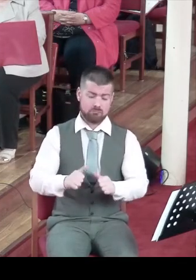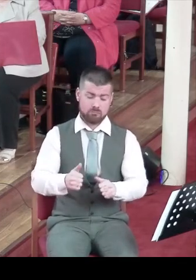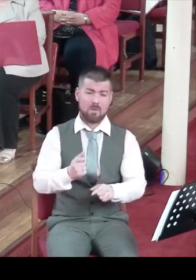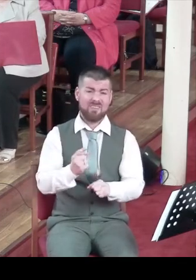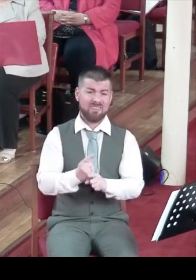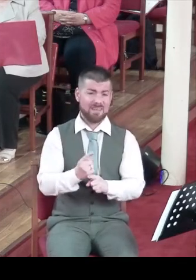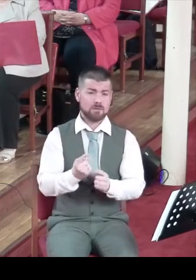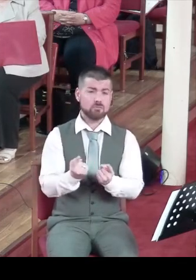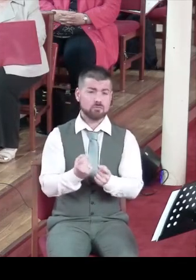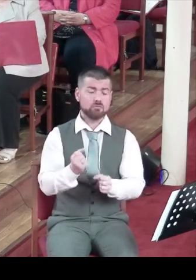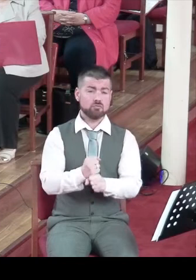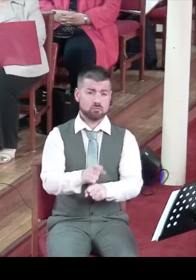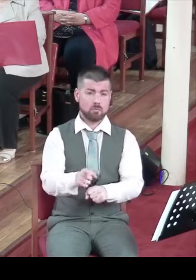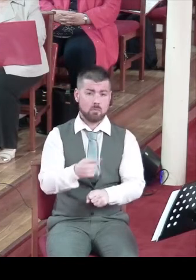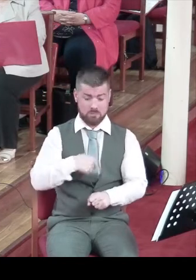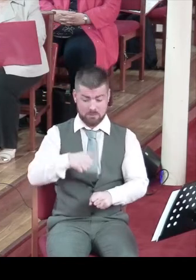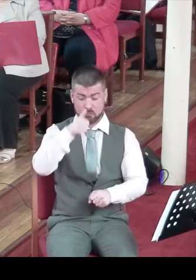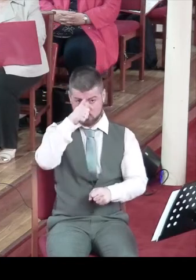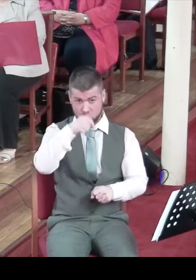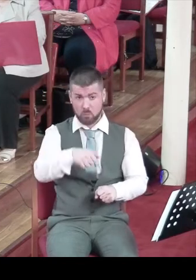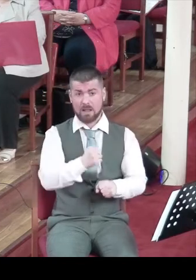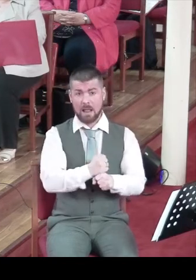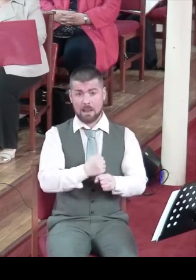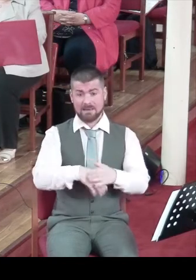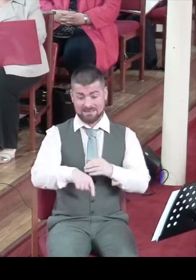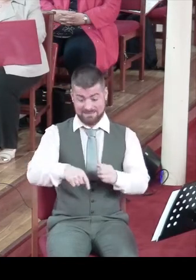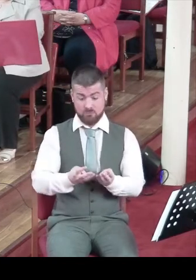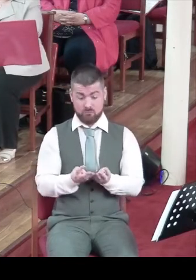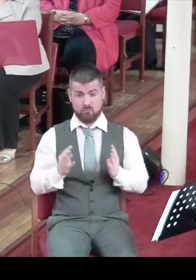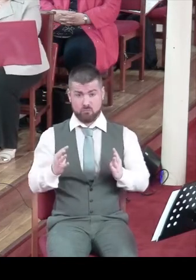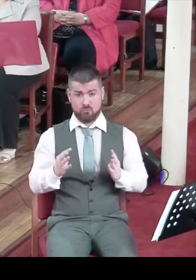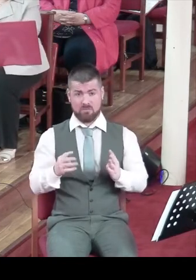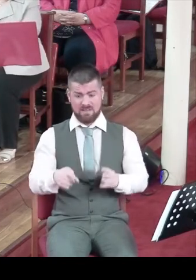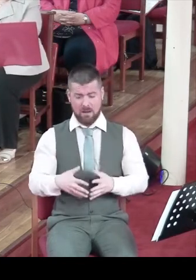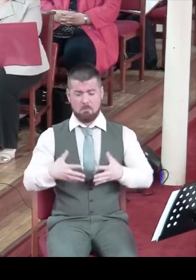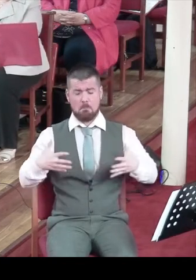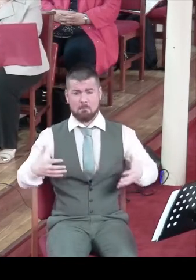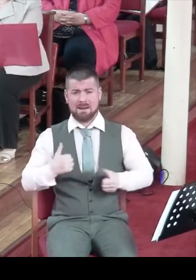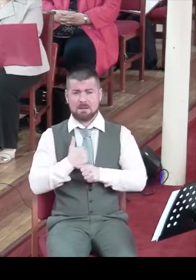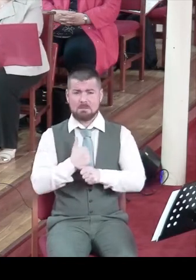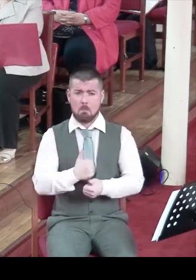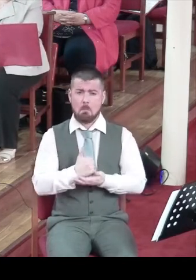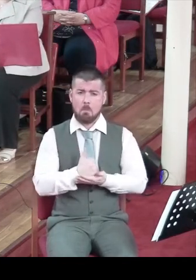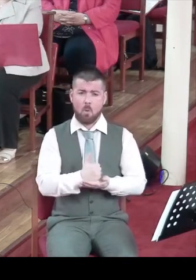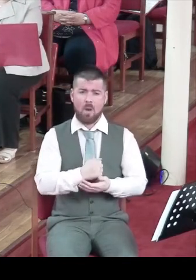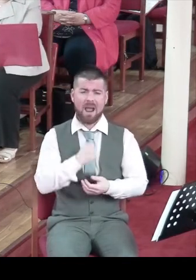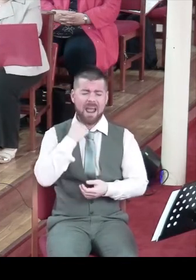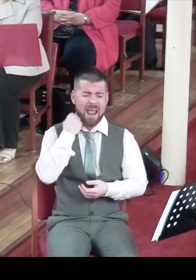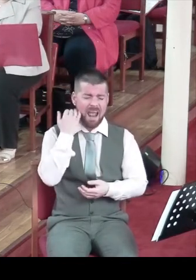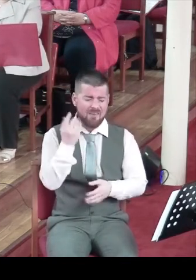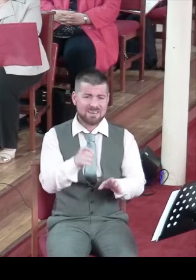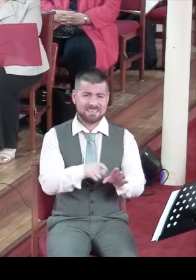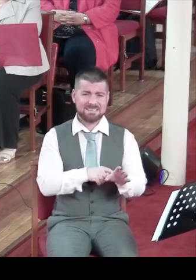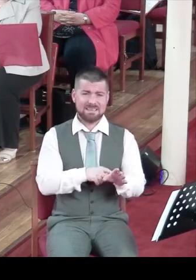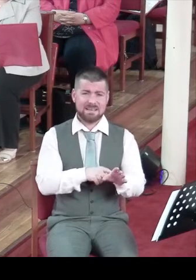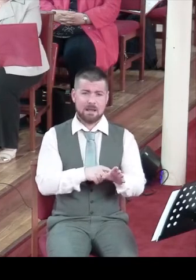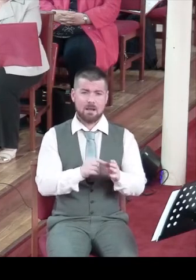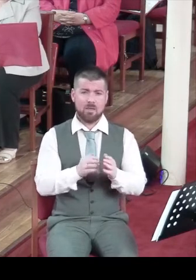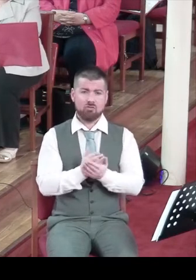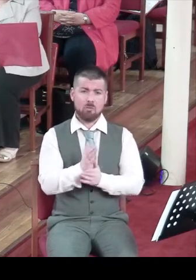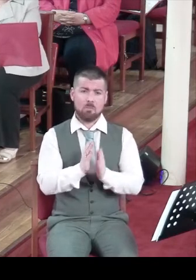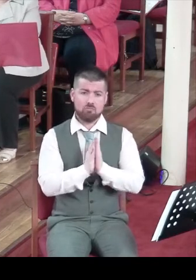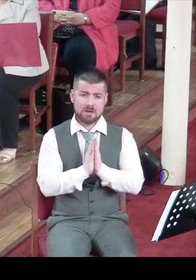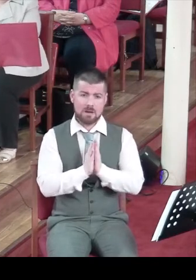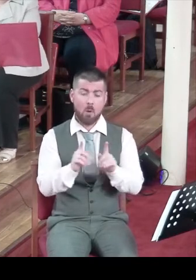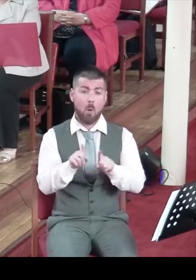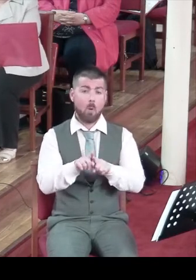congregations, and we know that the guild in this congregation is hugely supportive every year, prayerfully and financially,